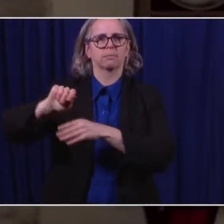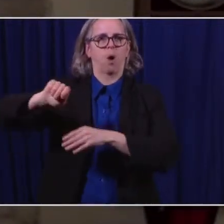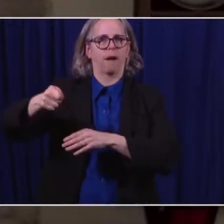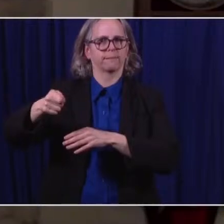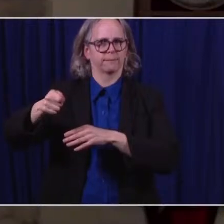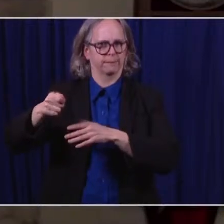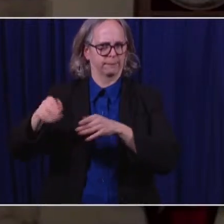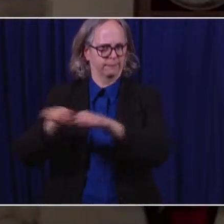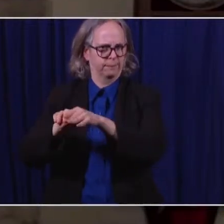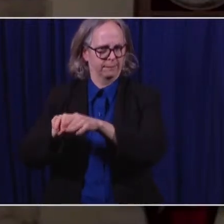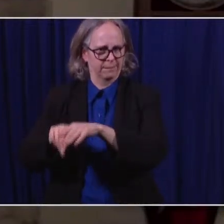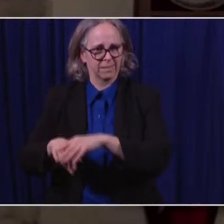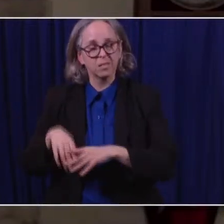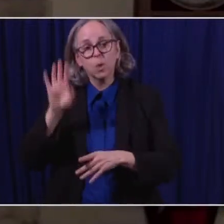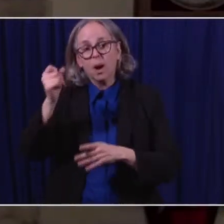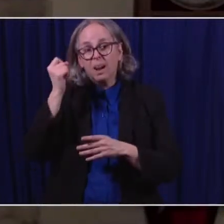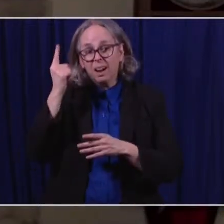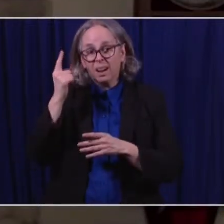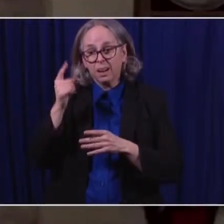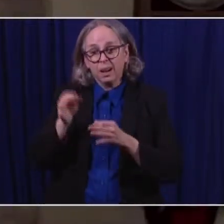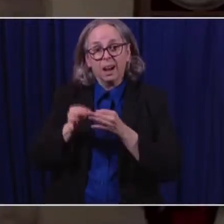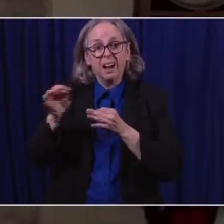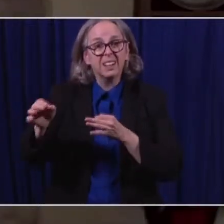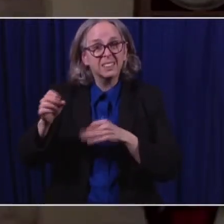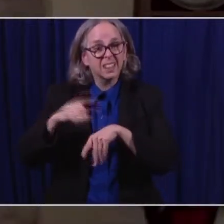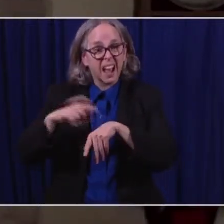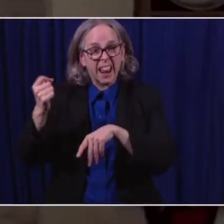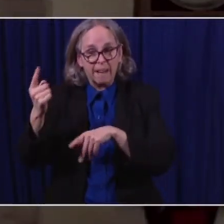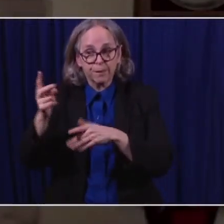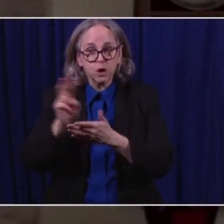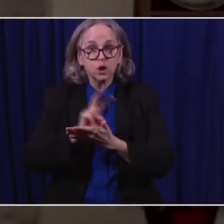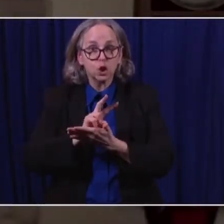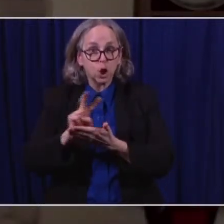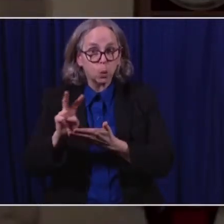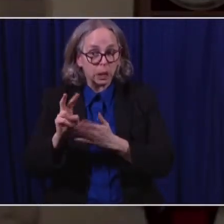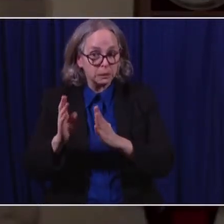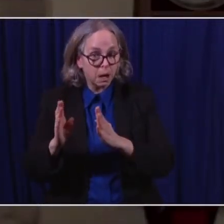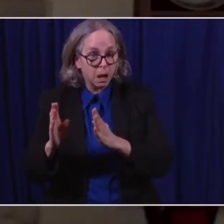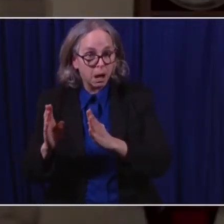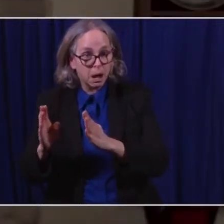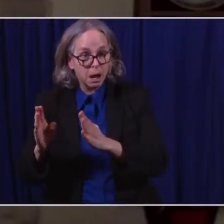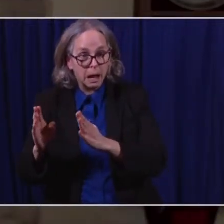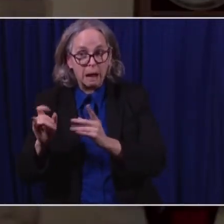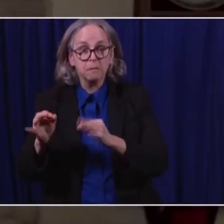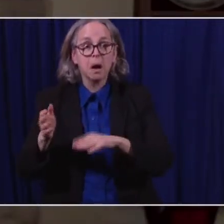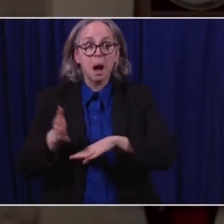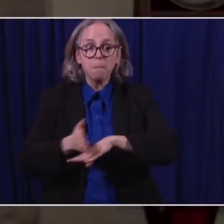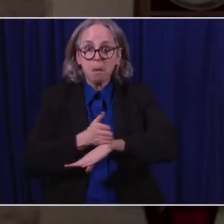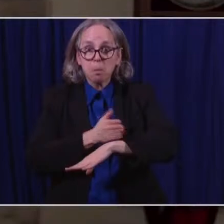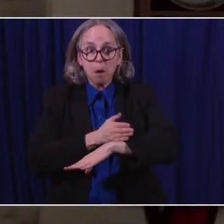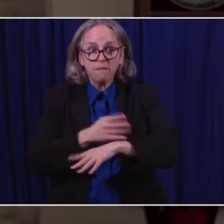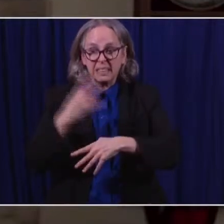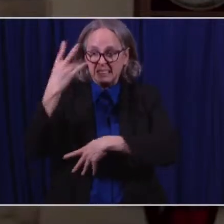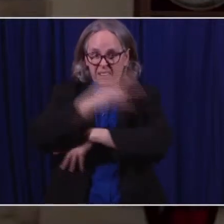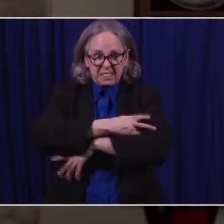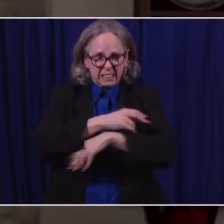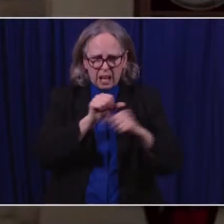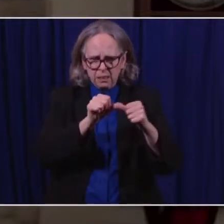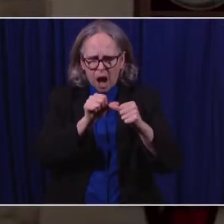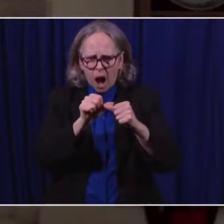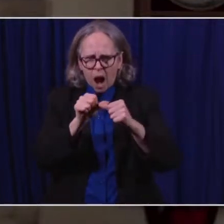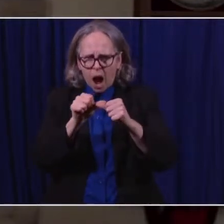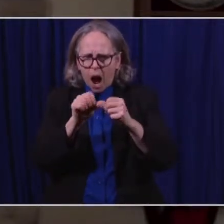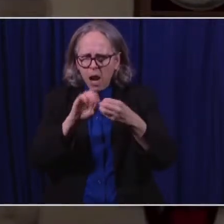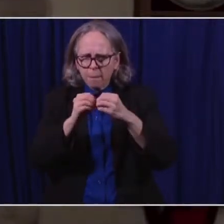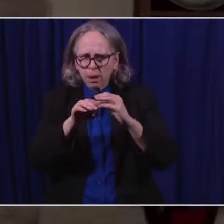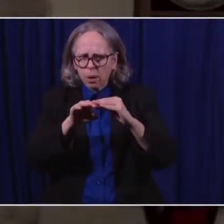weeks. If we go for 7 straight days below 3,000, if